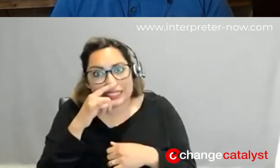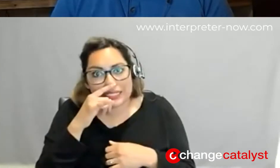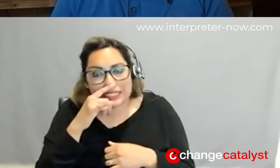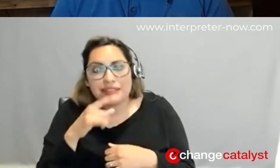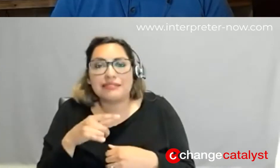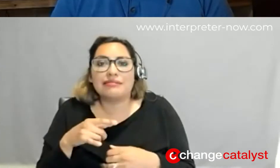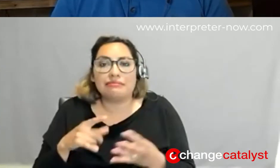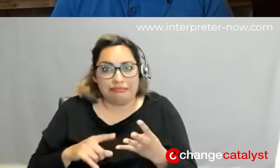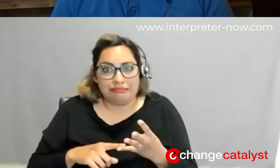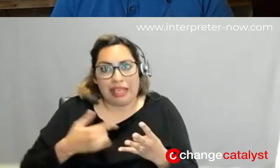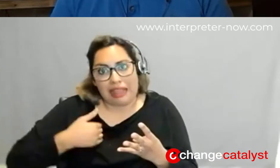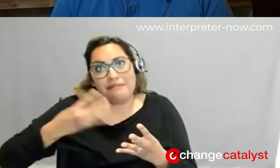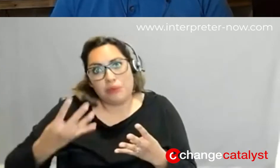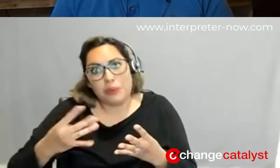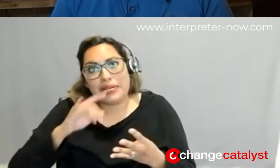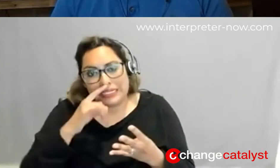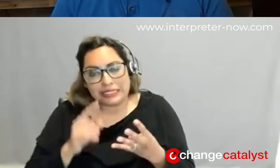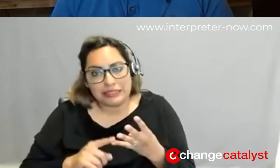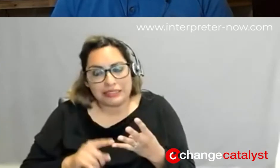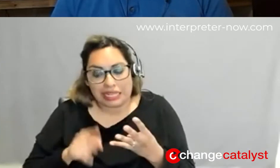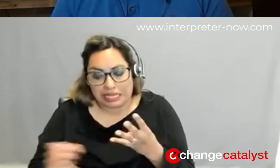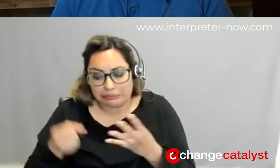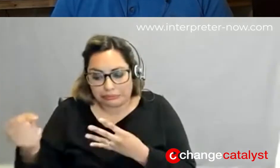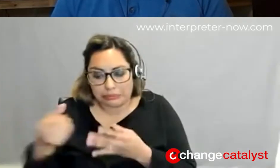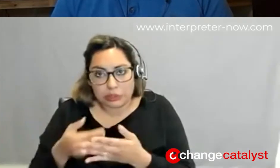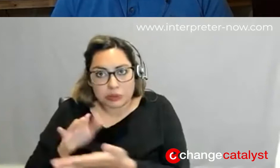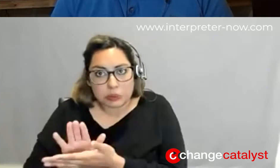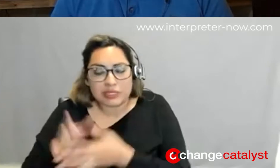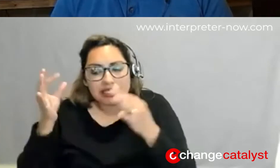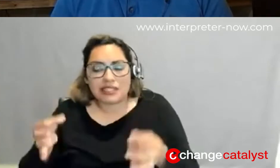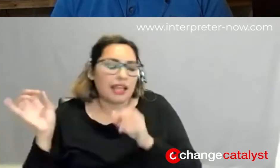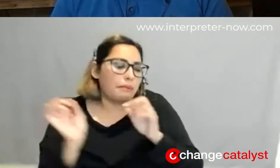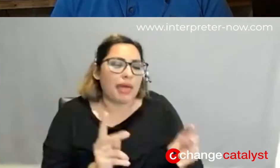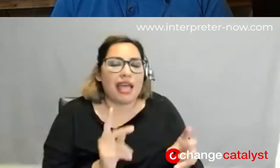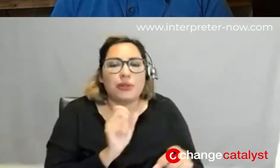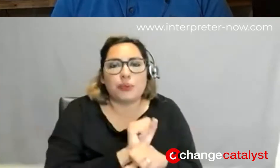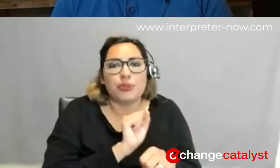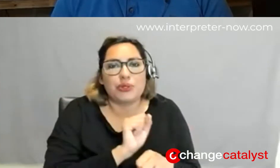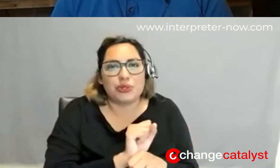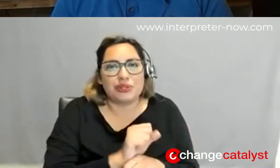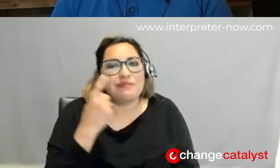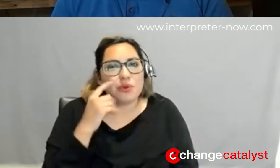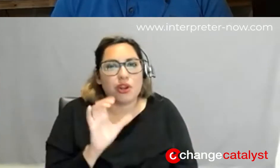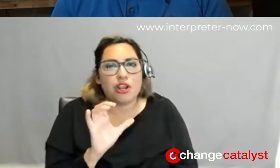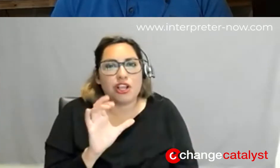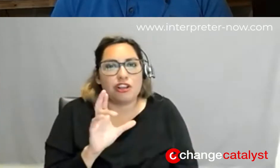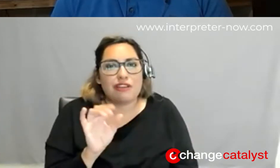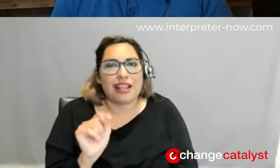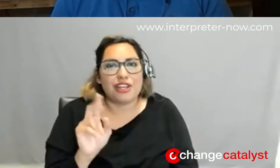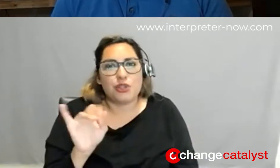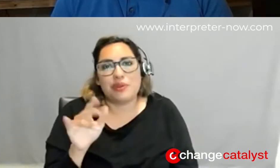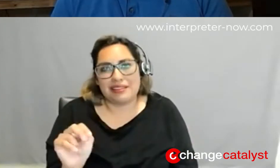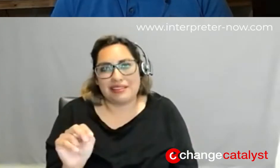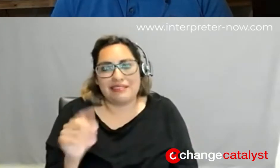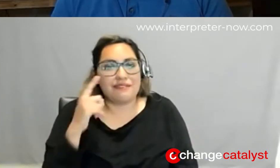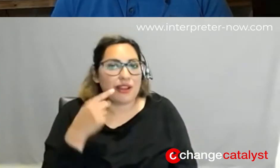4, and I put him in preschool, I decided to go back to work. And it was at a credit union as an HR manager.